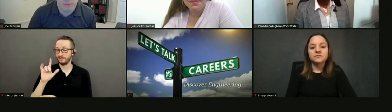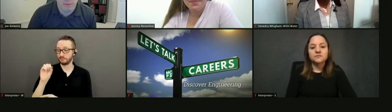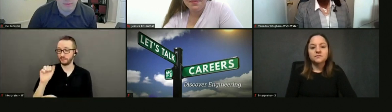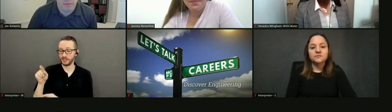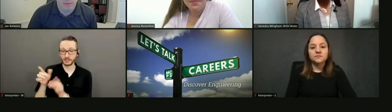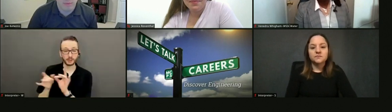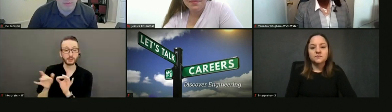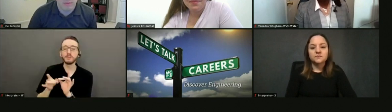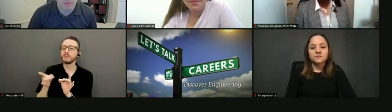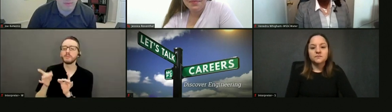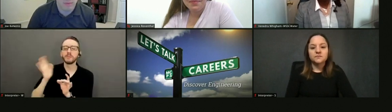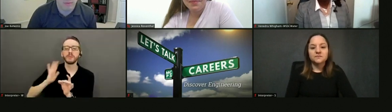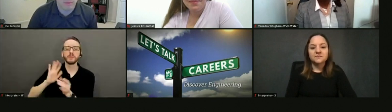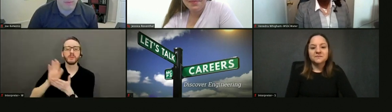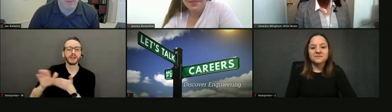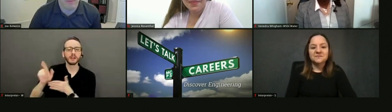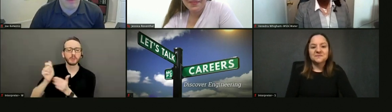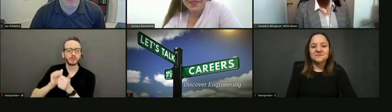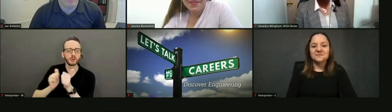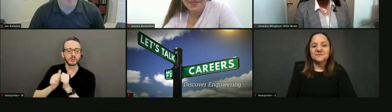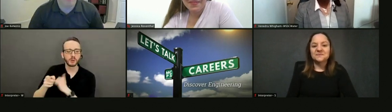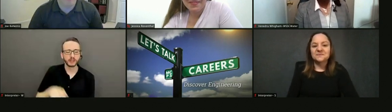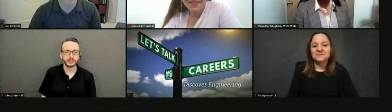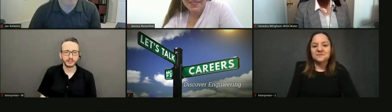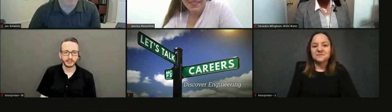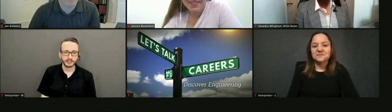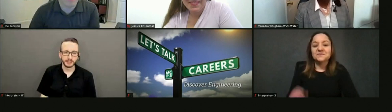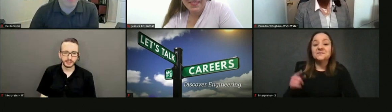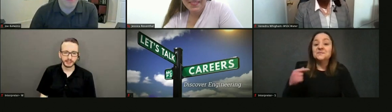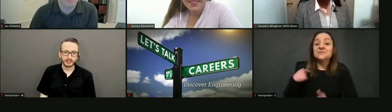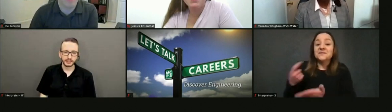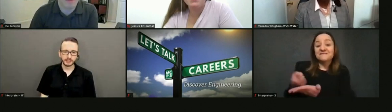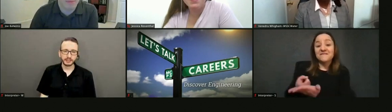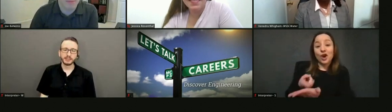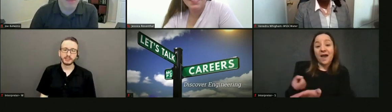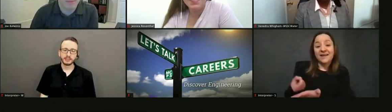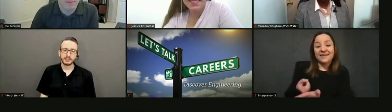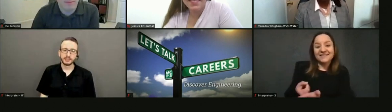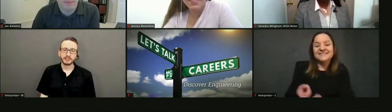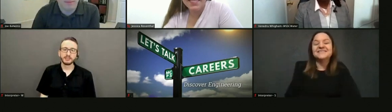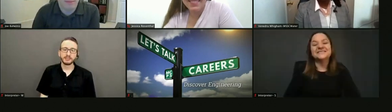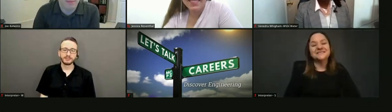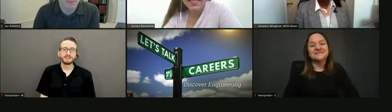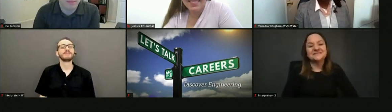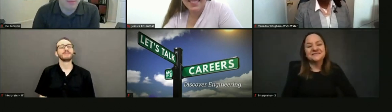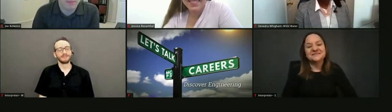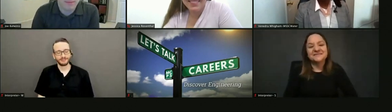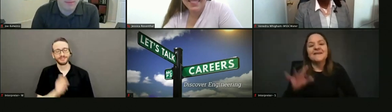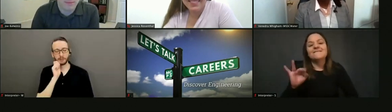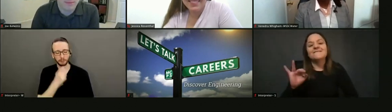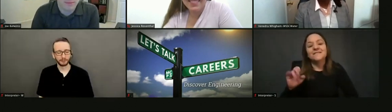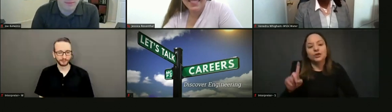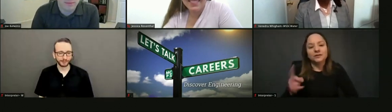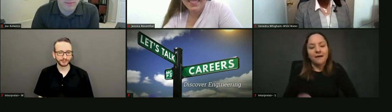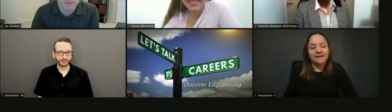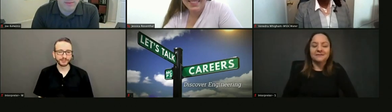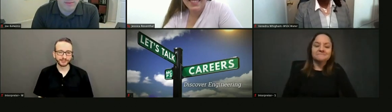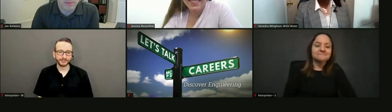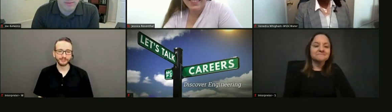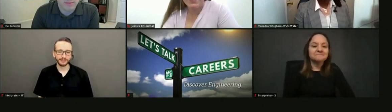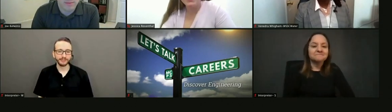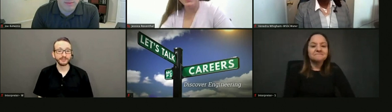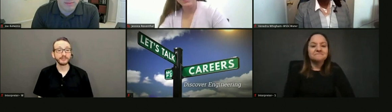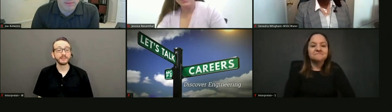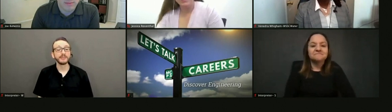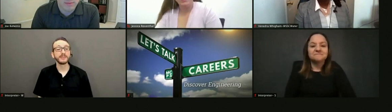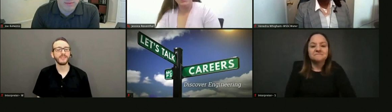but what sport did you play in college? I played field hockey. Oh, that's cool. And so I guess shifting